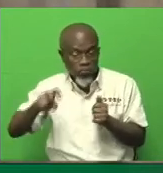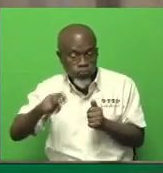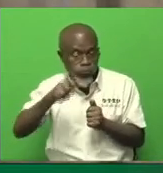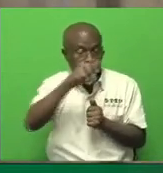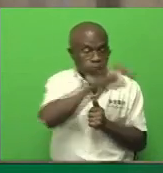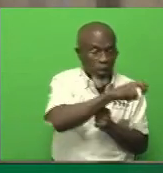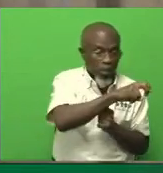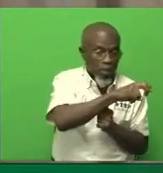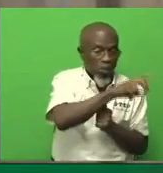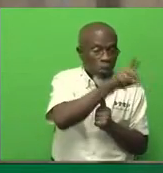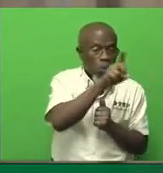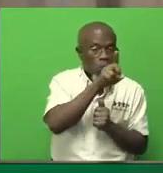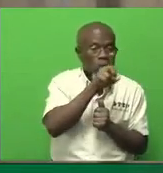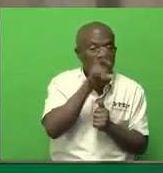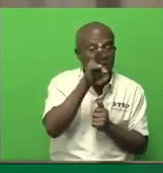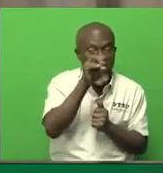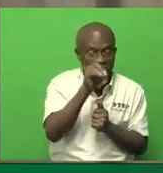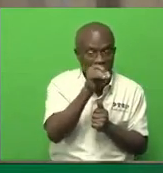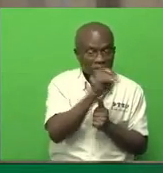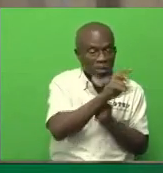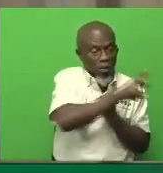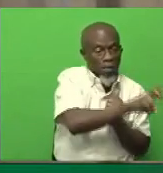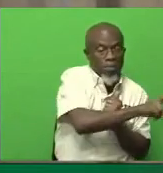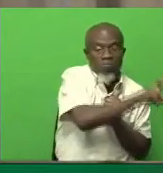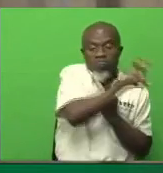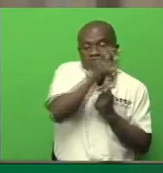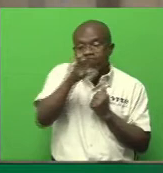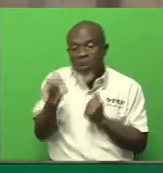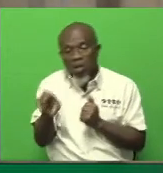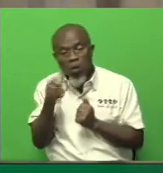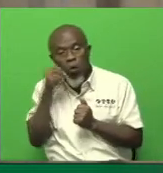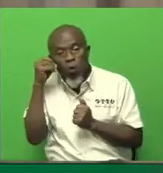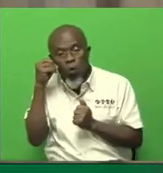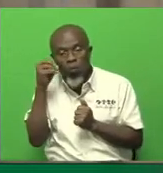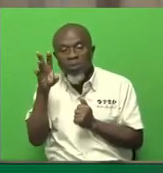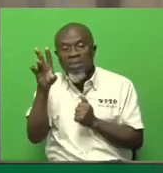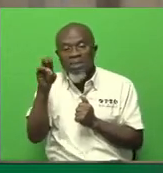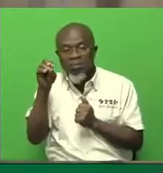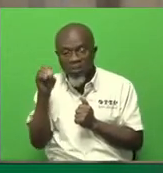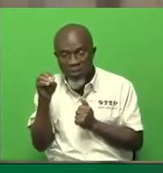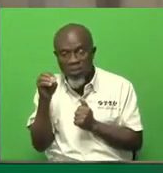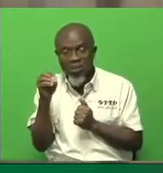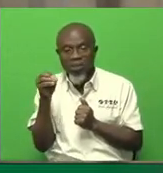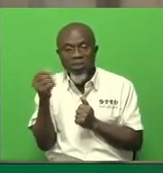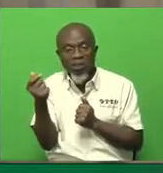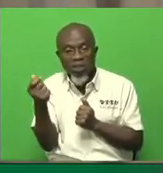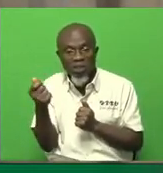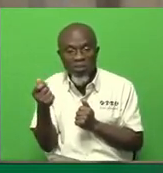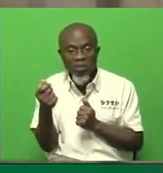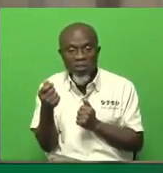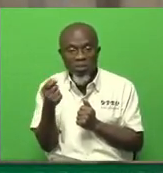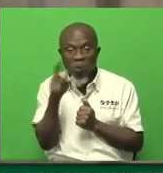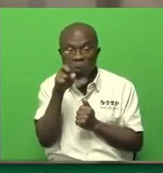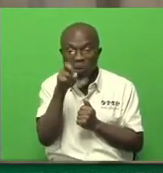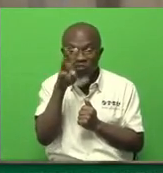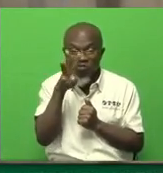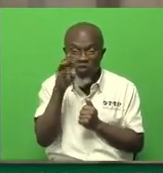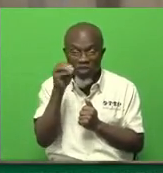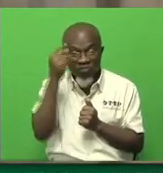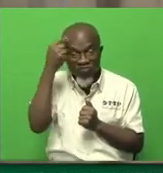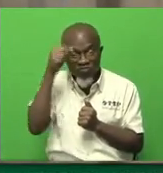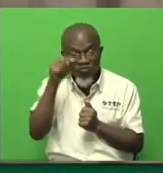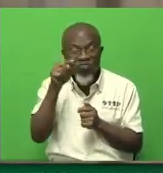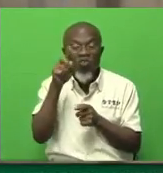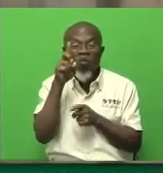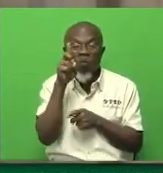to school that says prior to the fuel increases that we just had so I I can't tell you